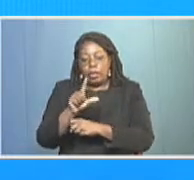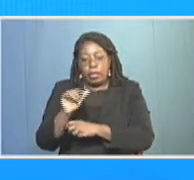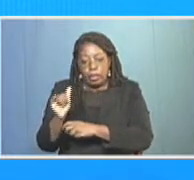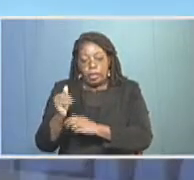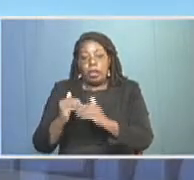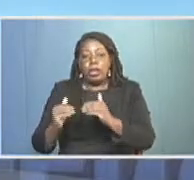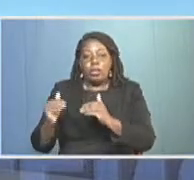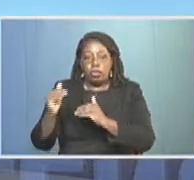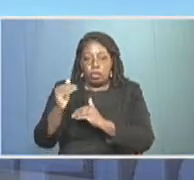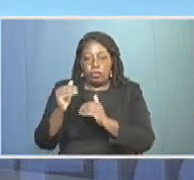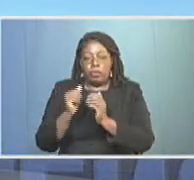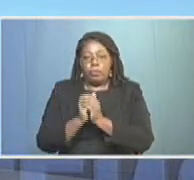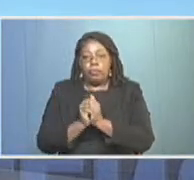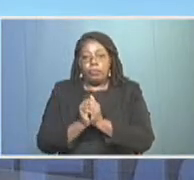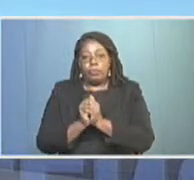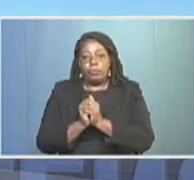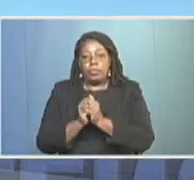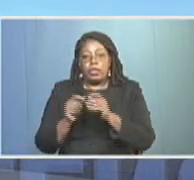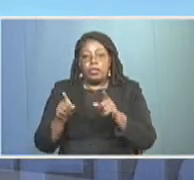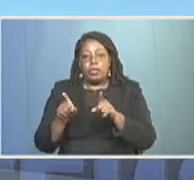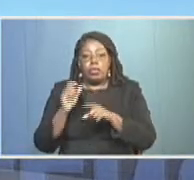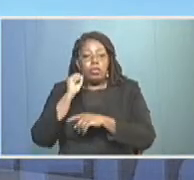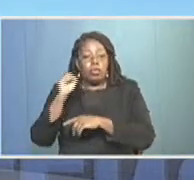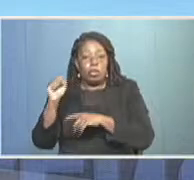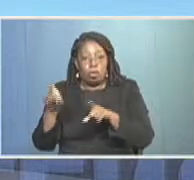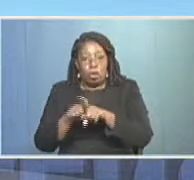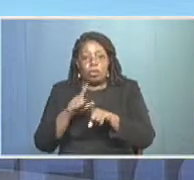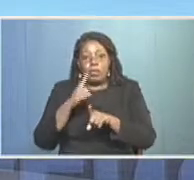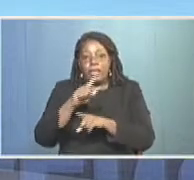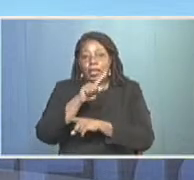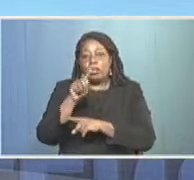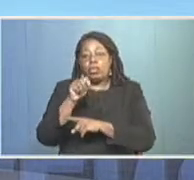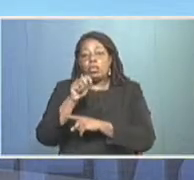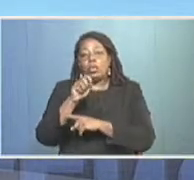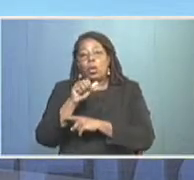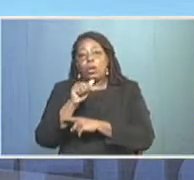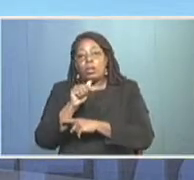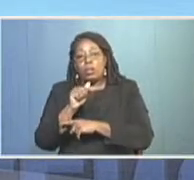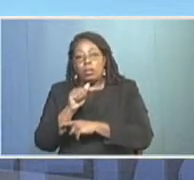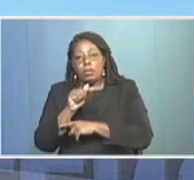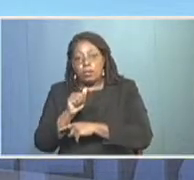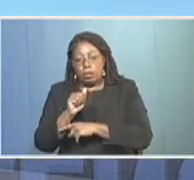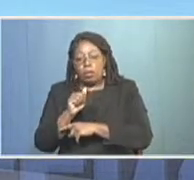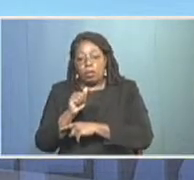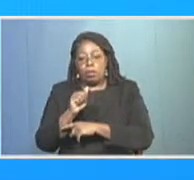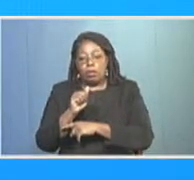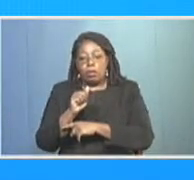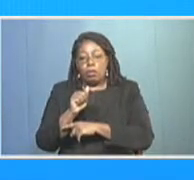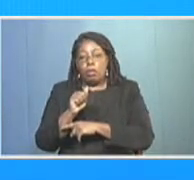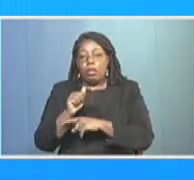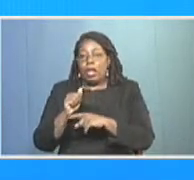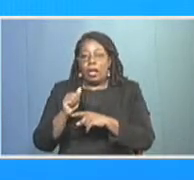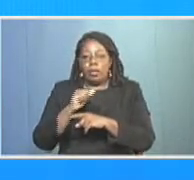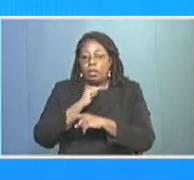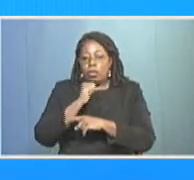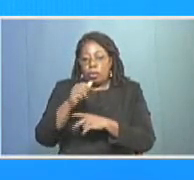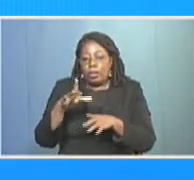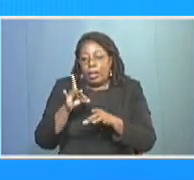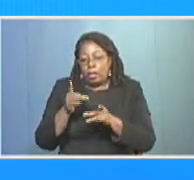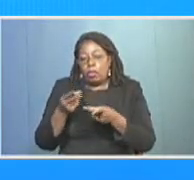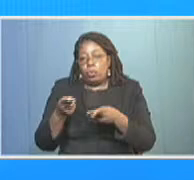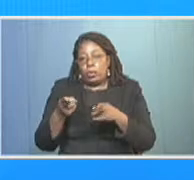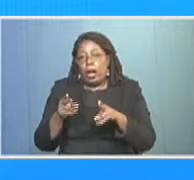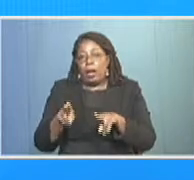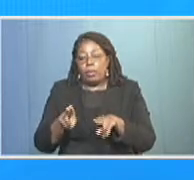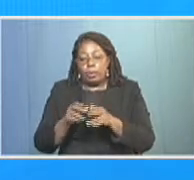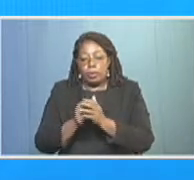achieved. She insists Zontians strongly condemn the attack. In the most strenuous